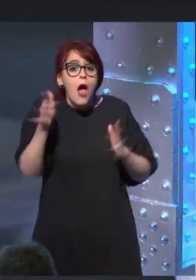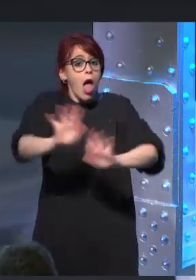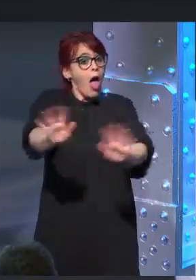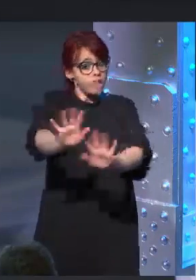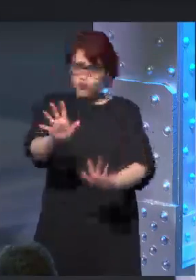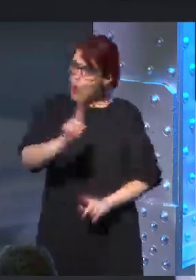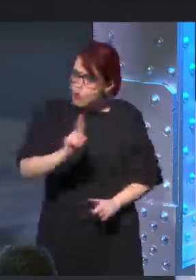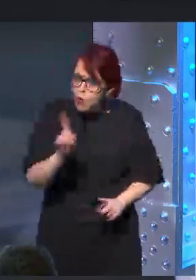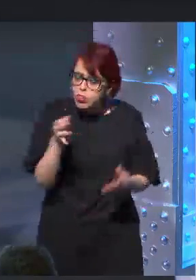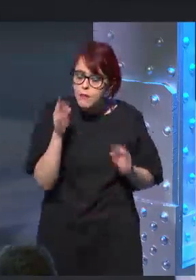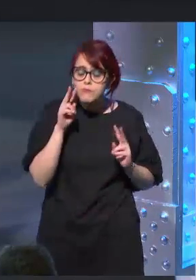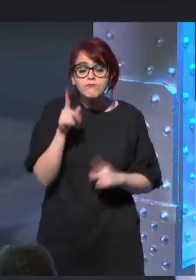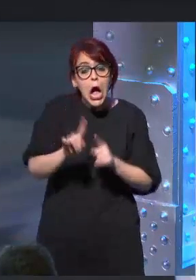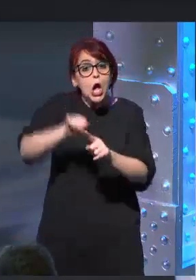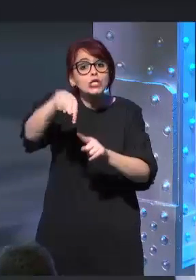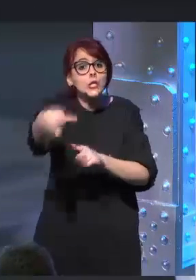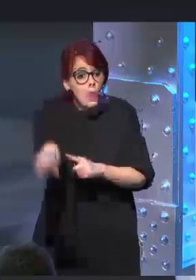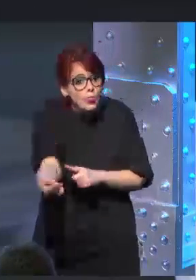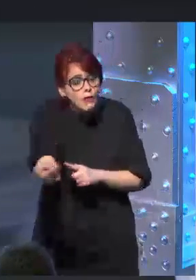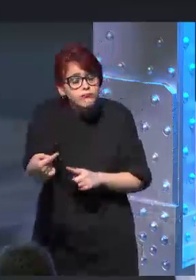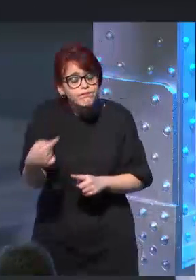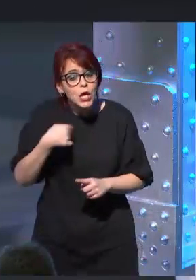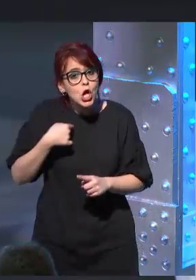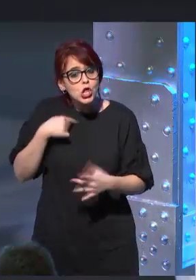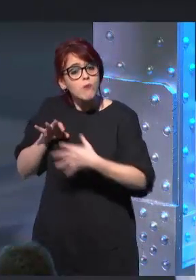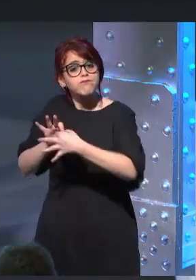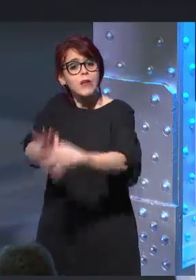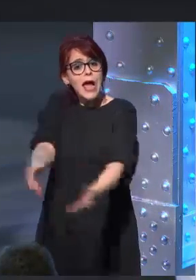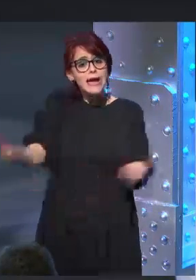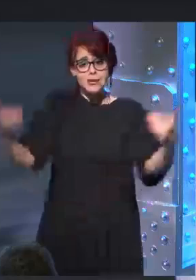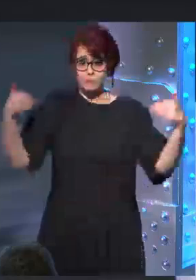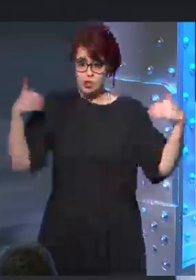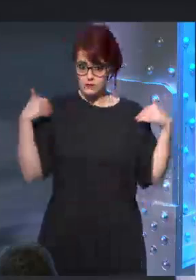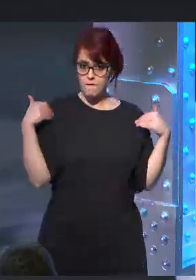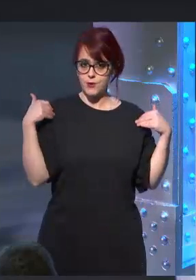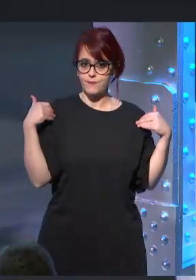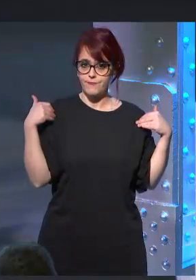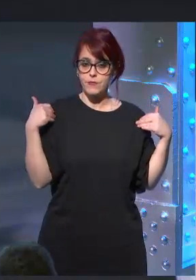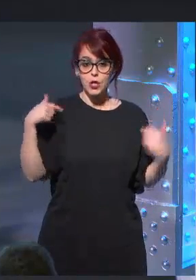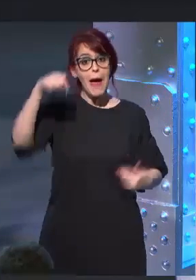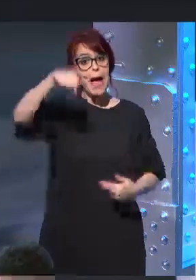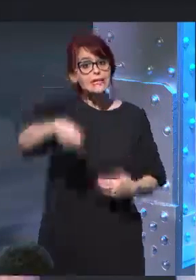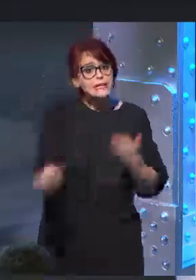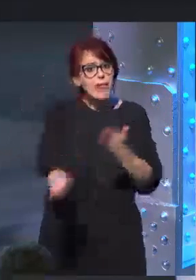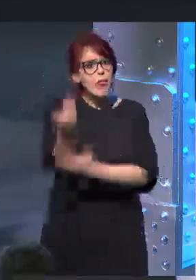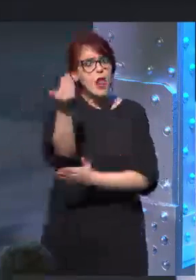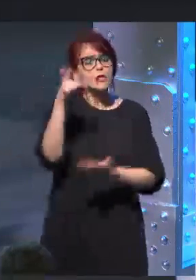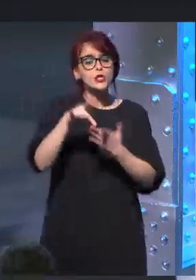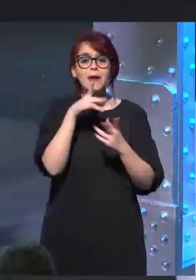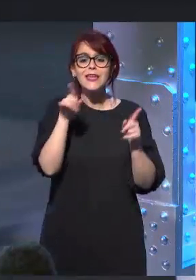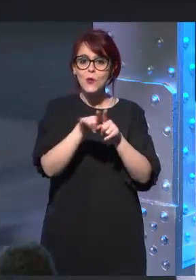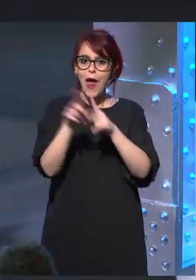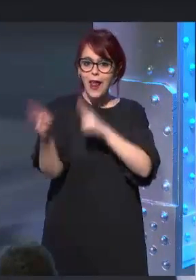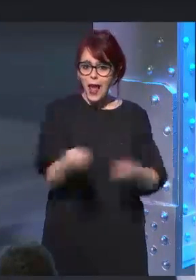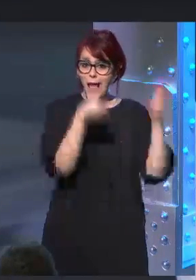of their own actions that they did or made freely. This morning, I